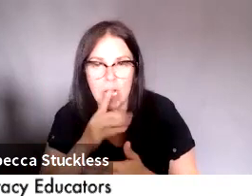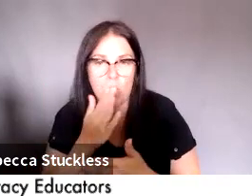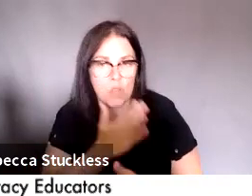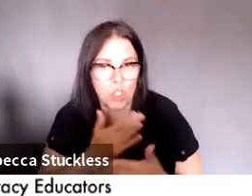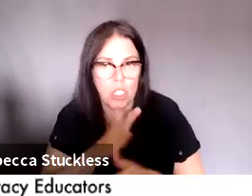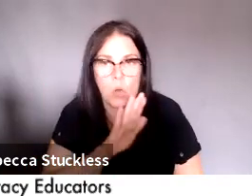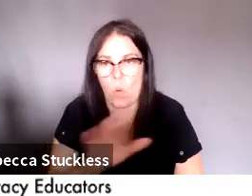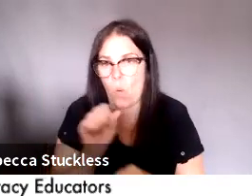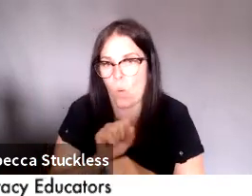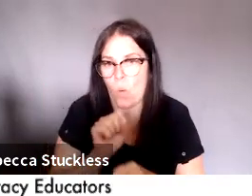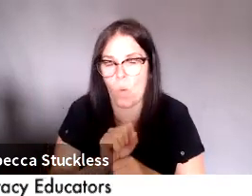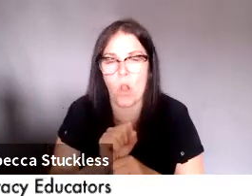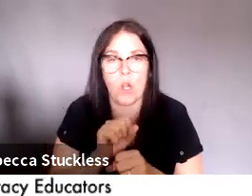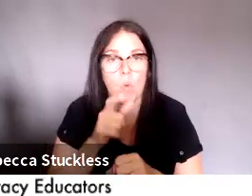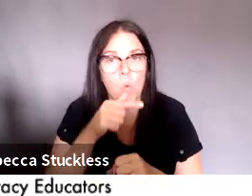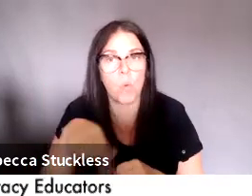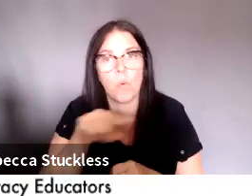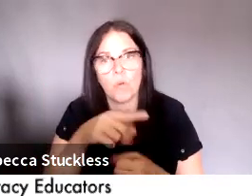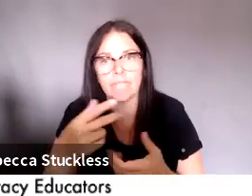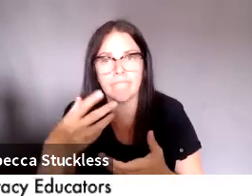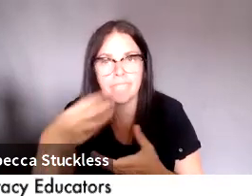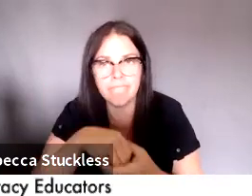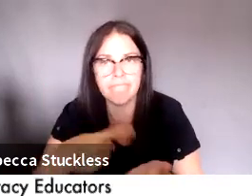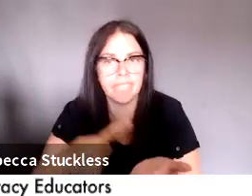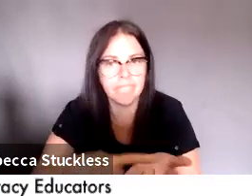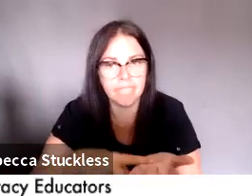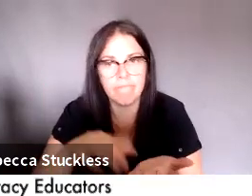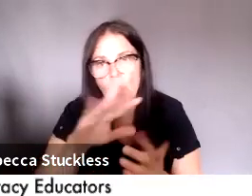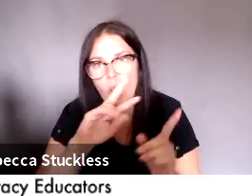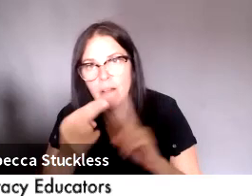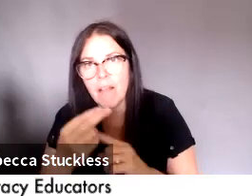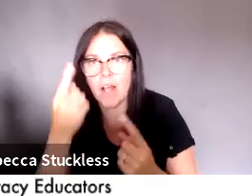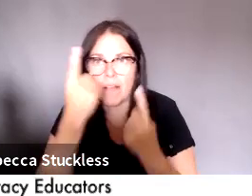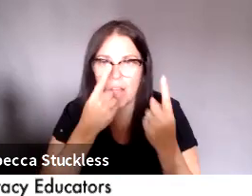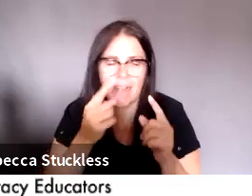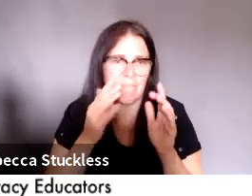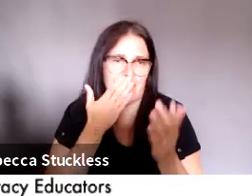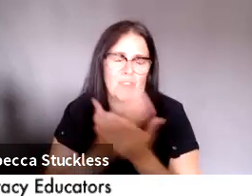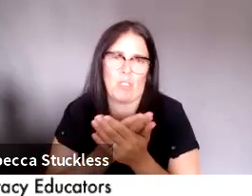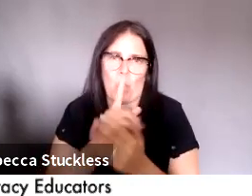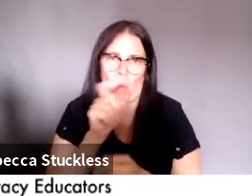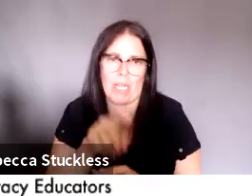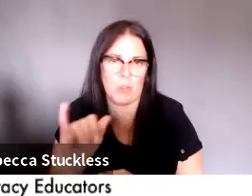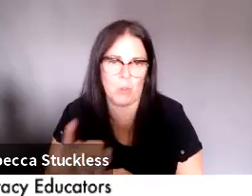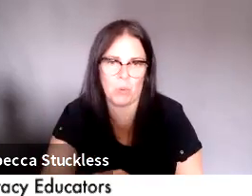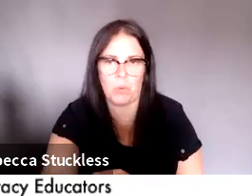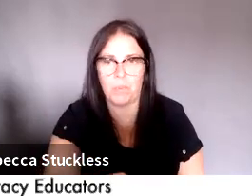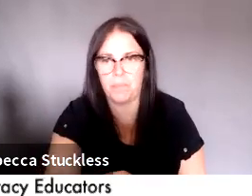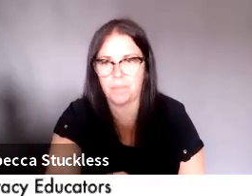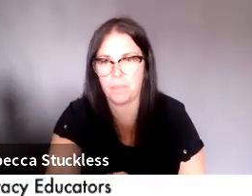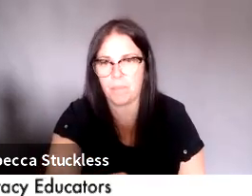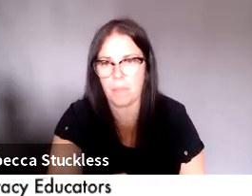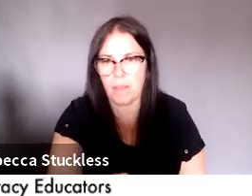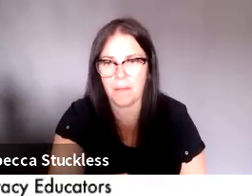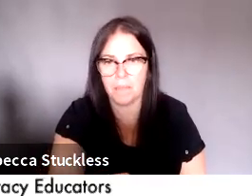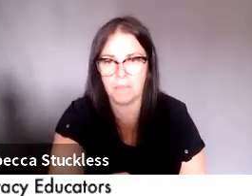you that were able to weigh in with some thoughts or suggestions or questions, excellent questions as well. There's messages